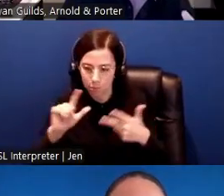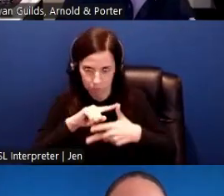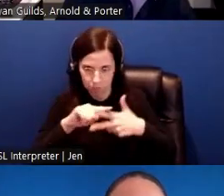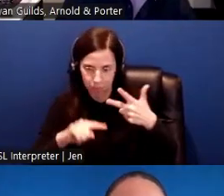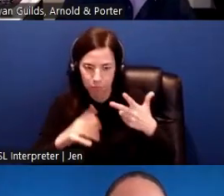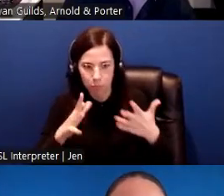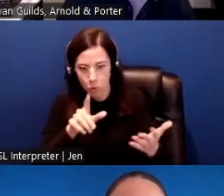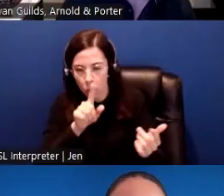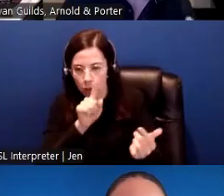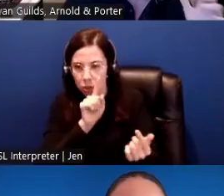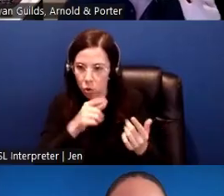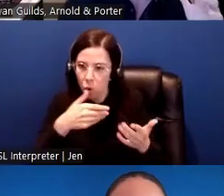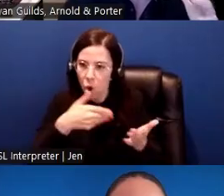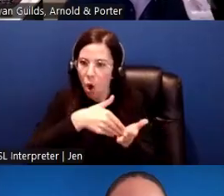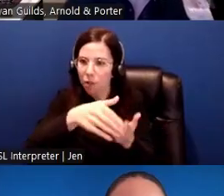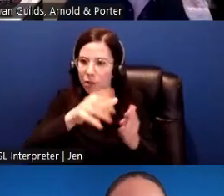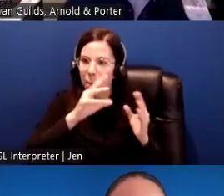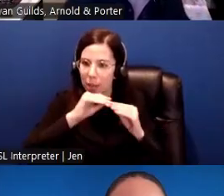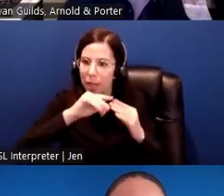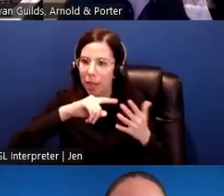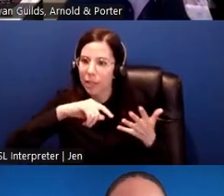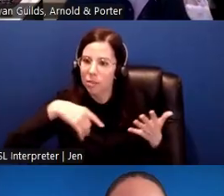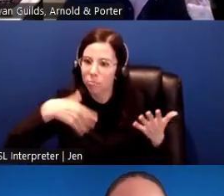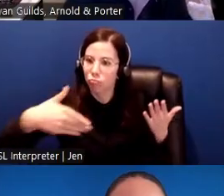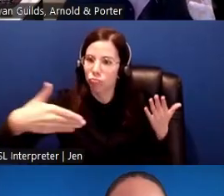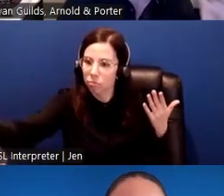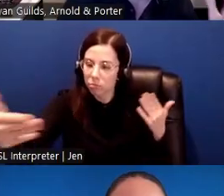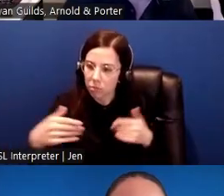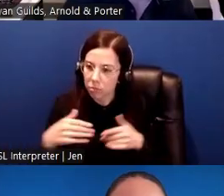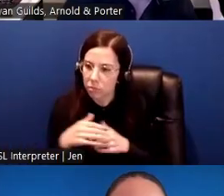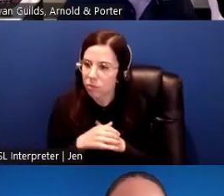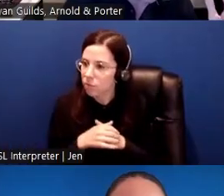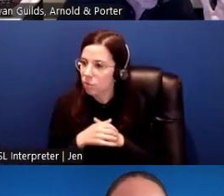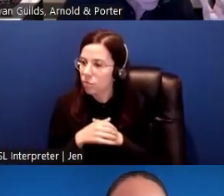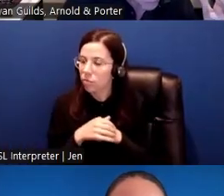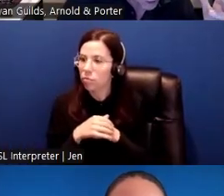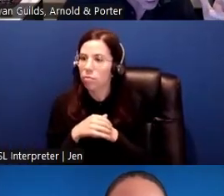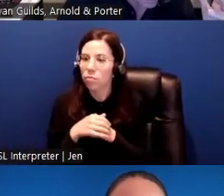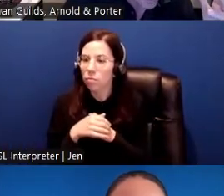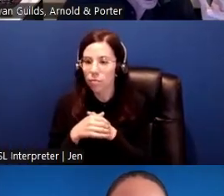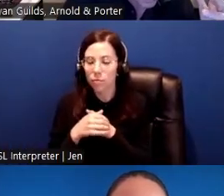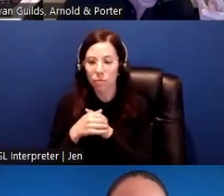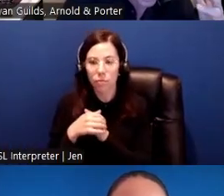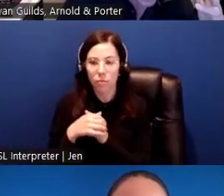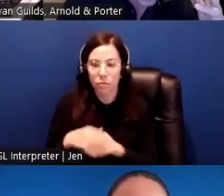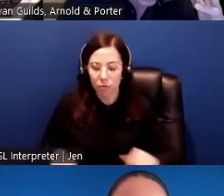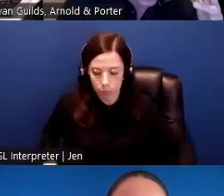check-in meetings. You're probably going to need to potentially